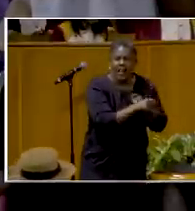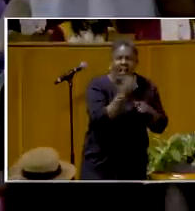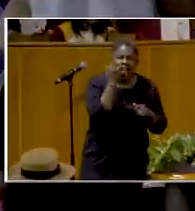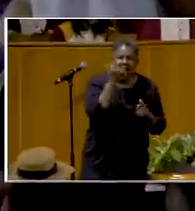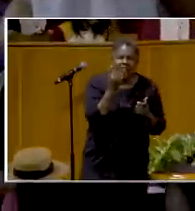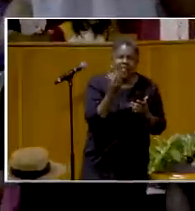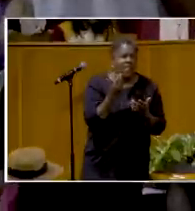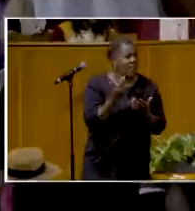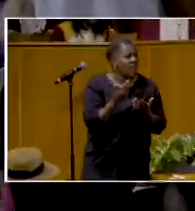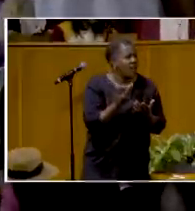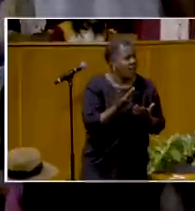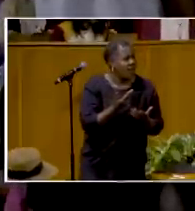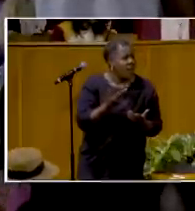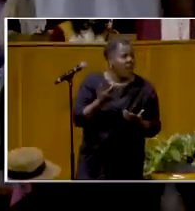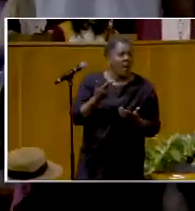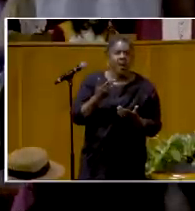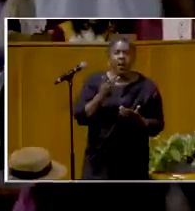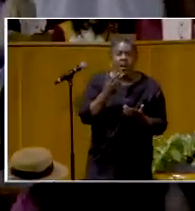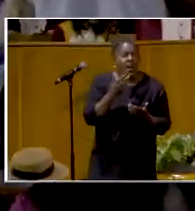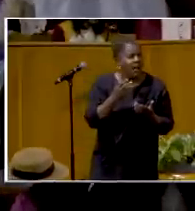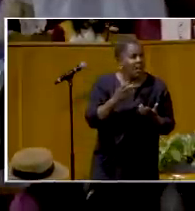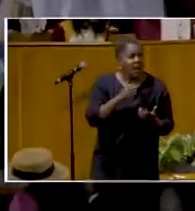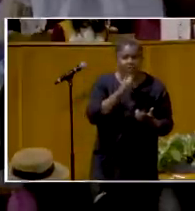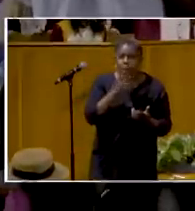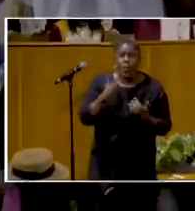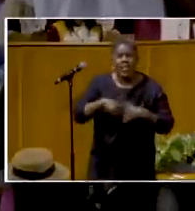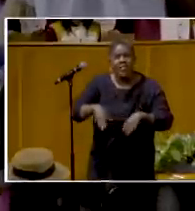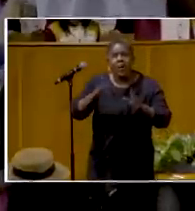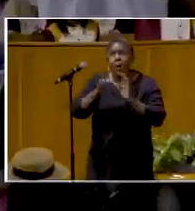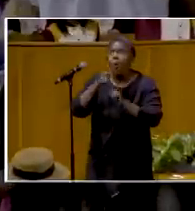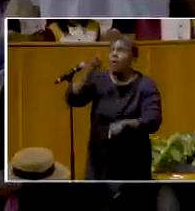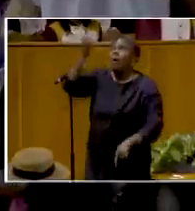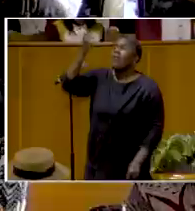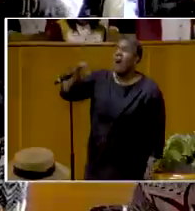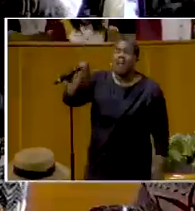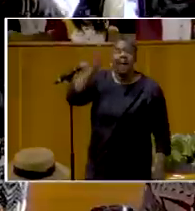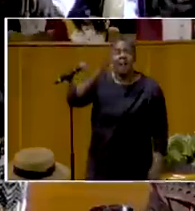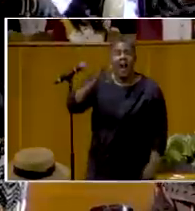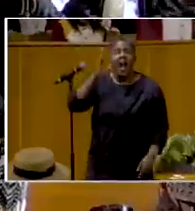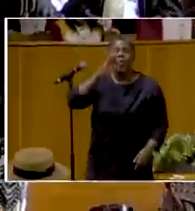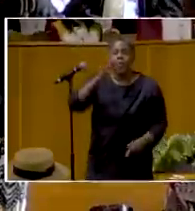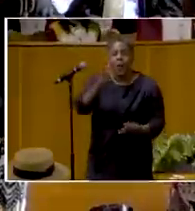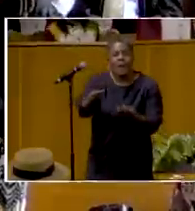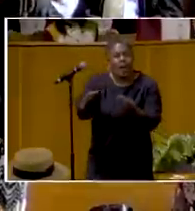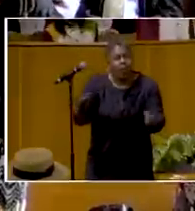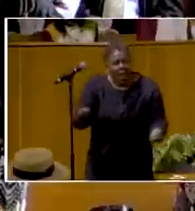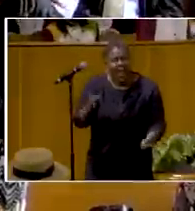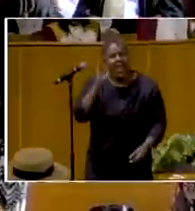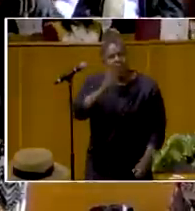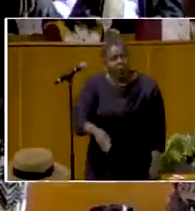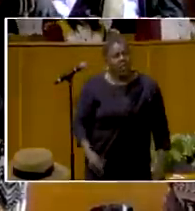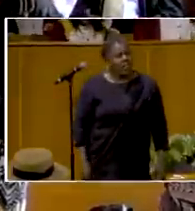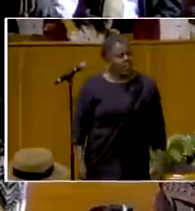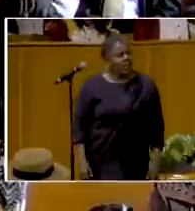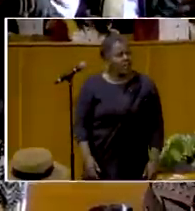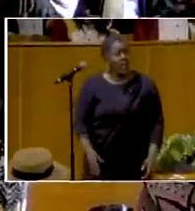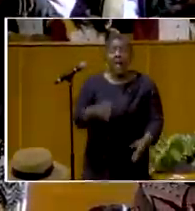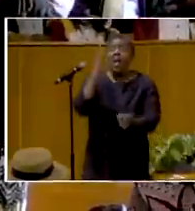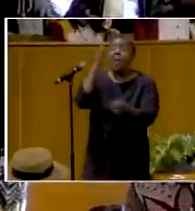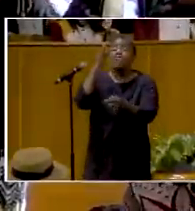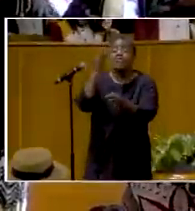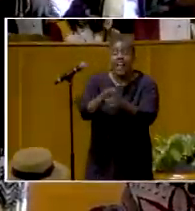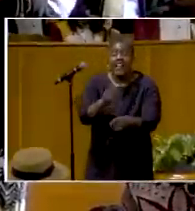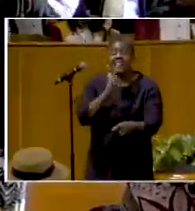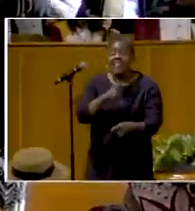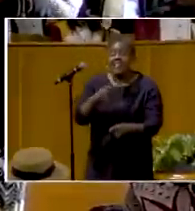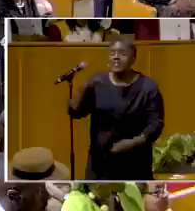to God, God will work it out. If you don't give up on God, God will make a way. Faith